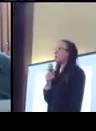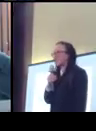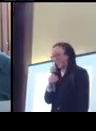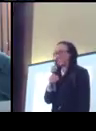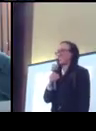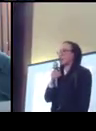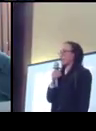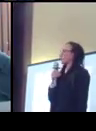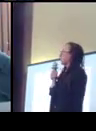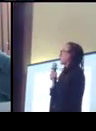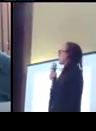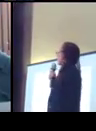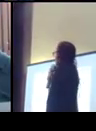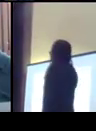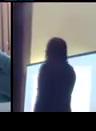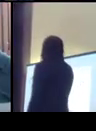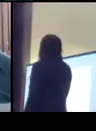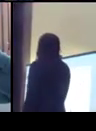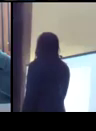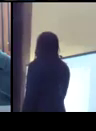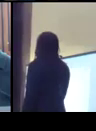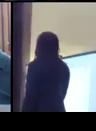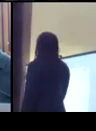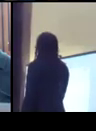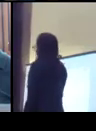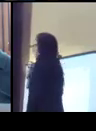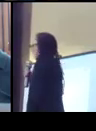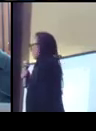forward with implementation after the plan has been adopted.